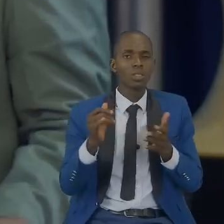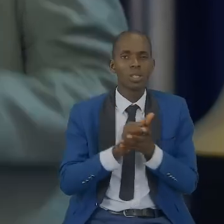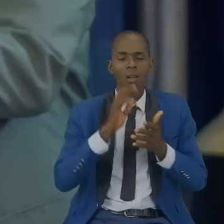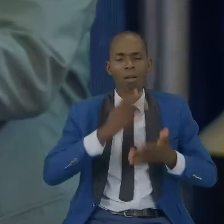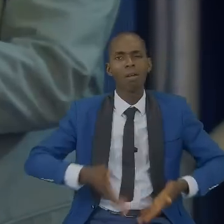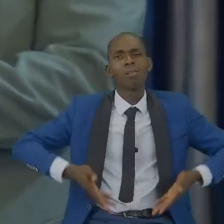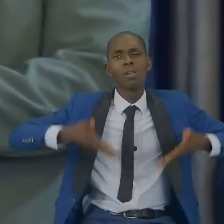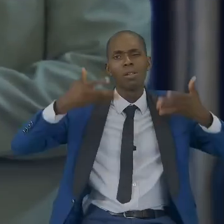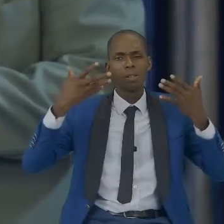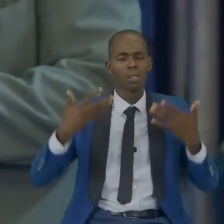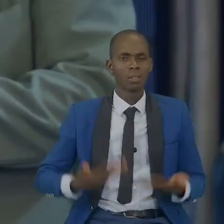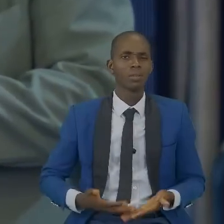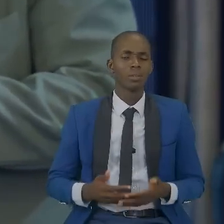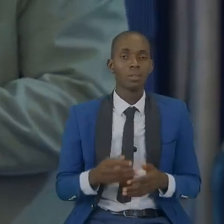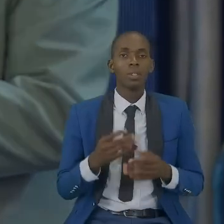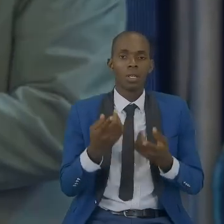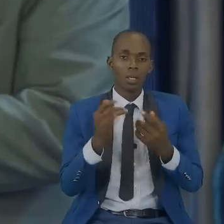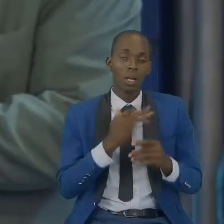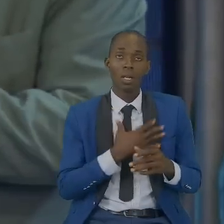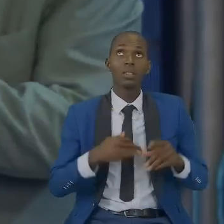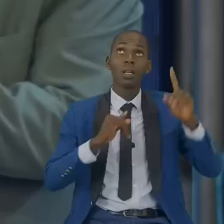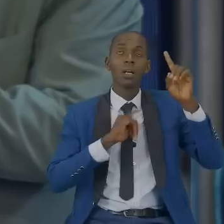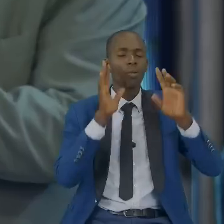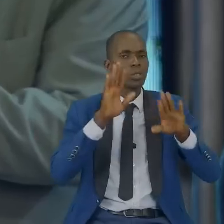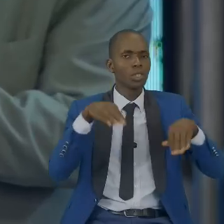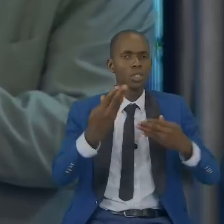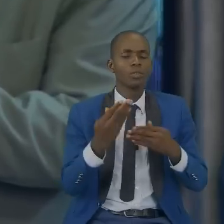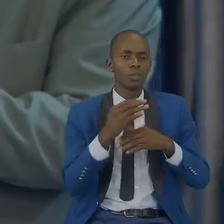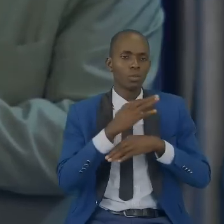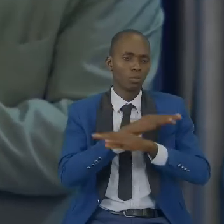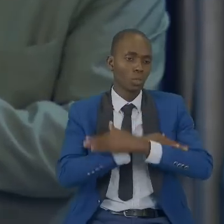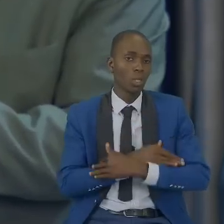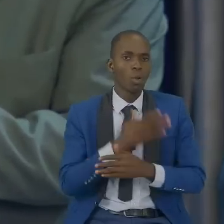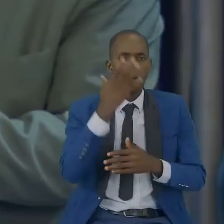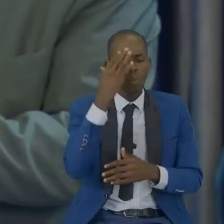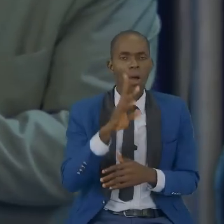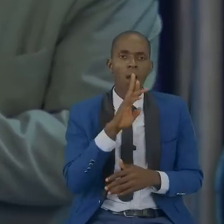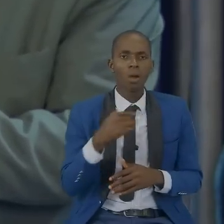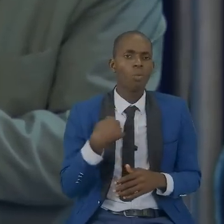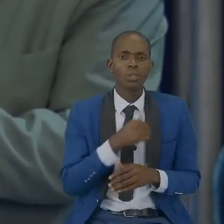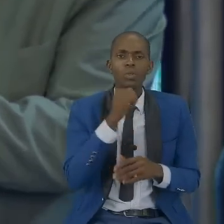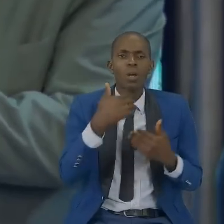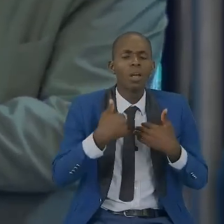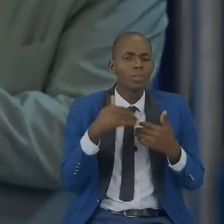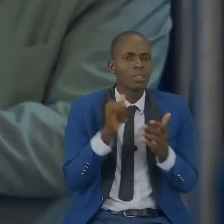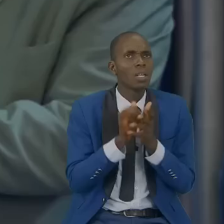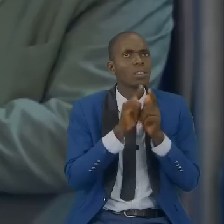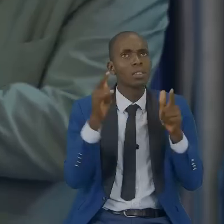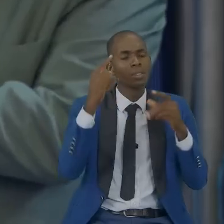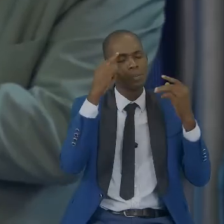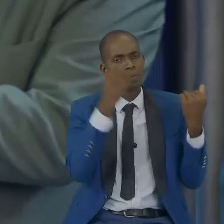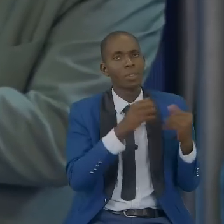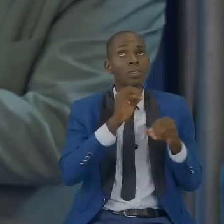am I going to fear? We have surpassing faith, more than the faith we have to sit down on that chair. We